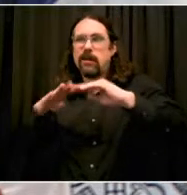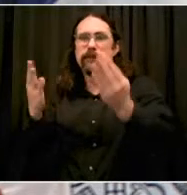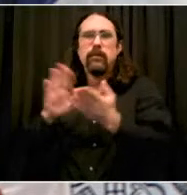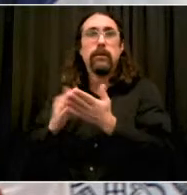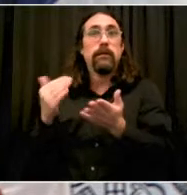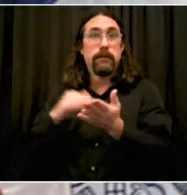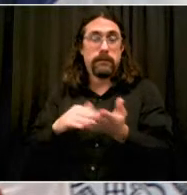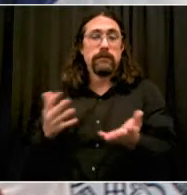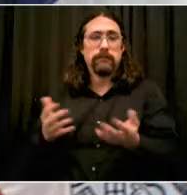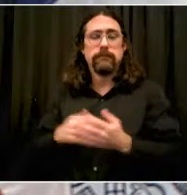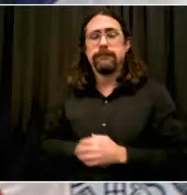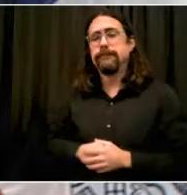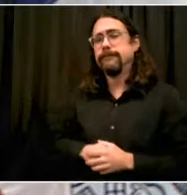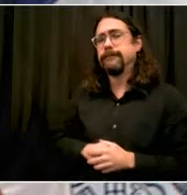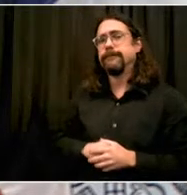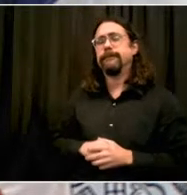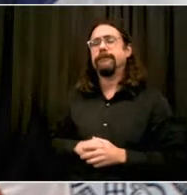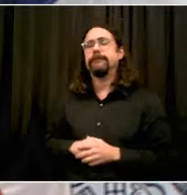number,